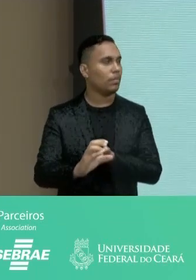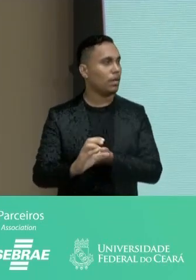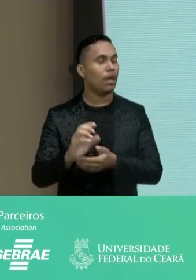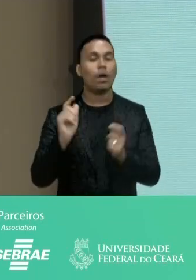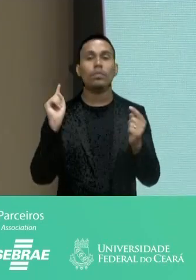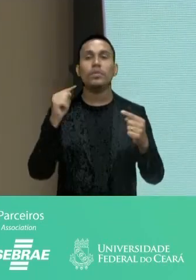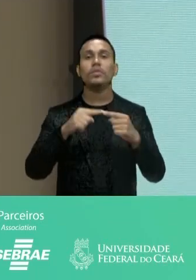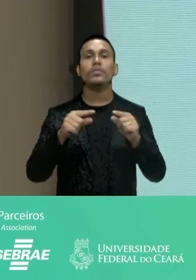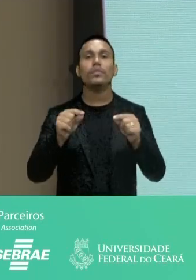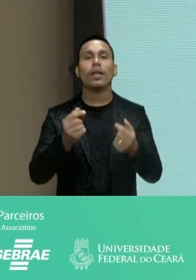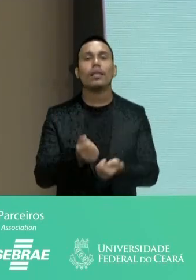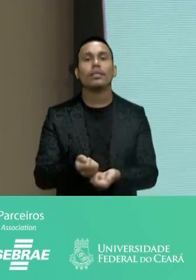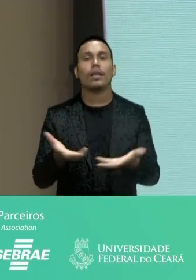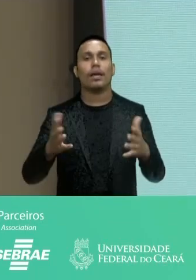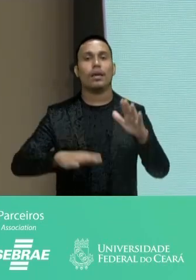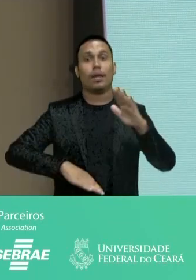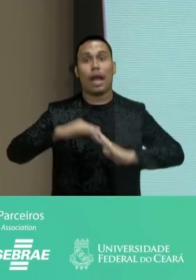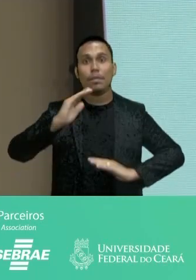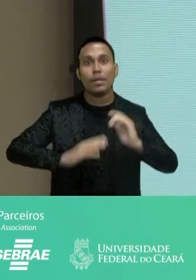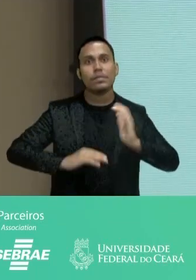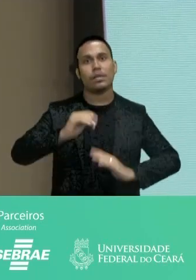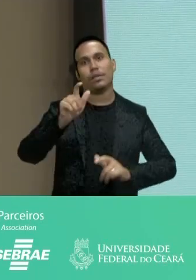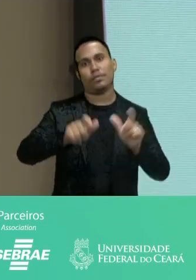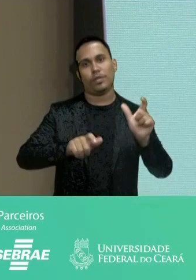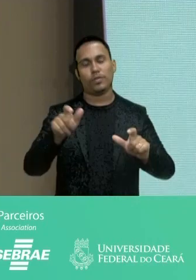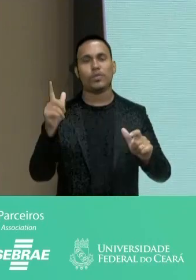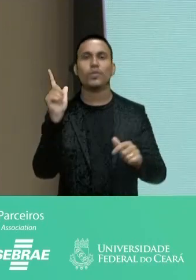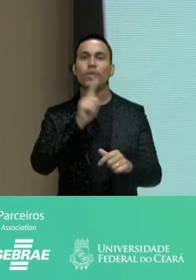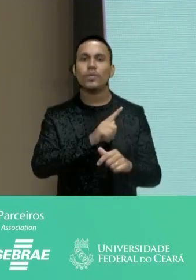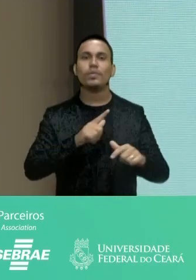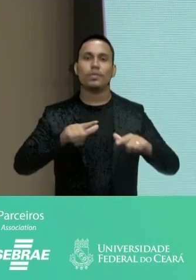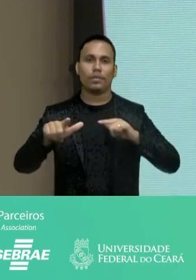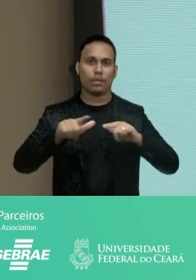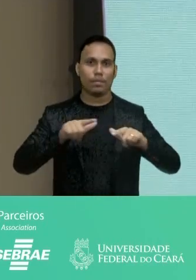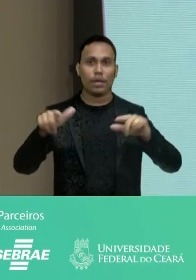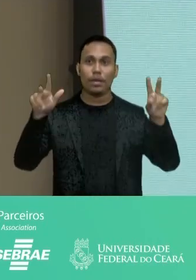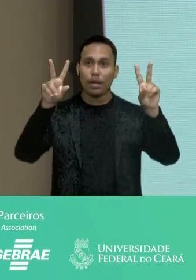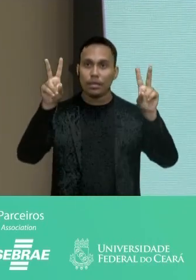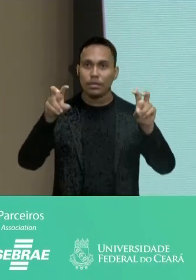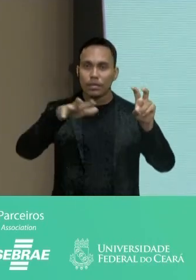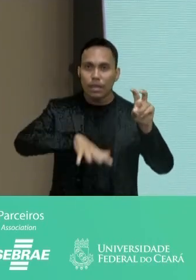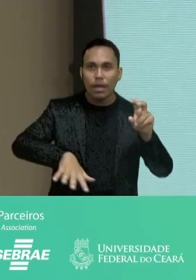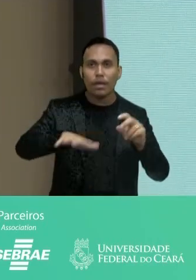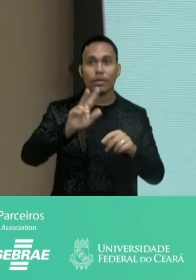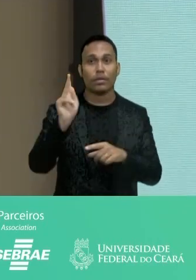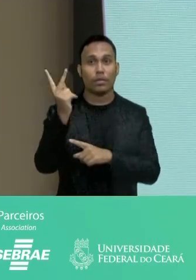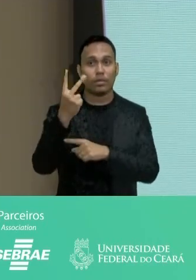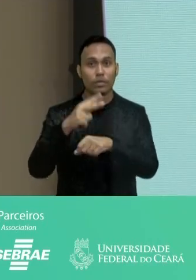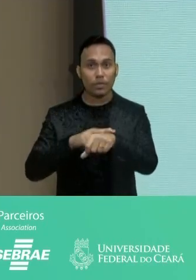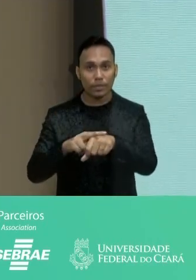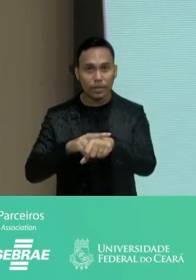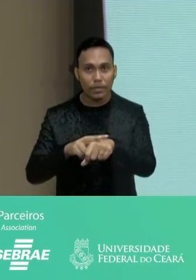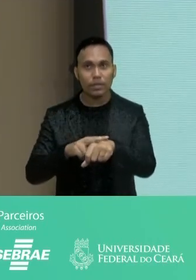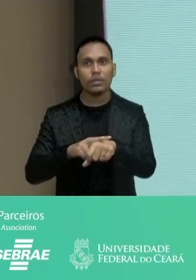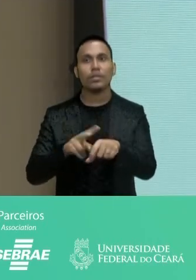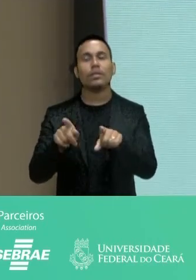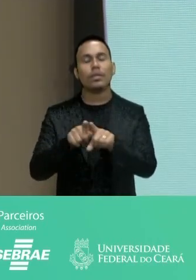investments to train people, to educate people to work with green